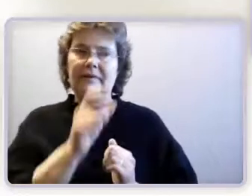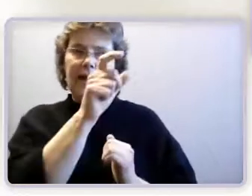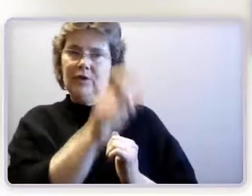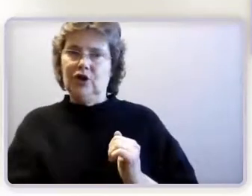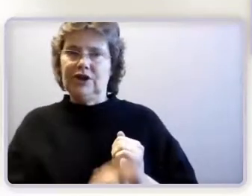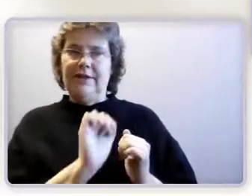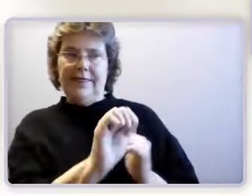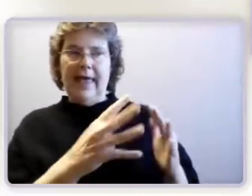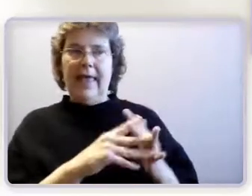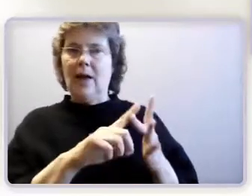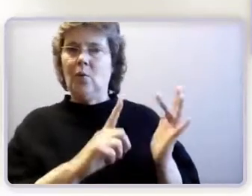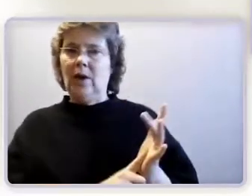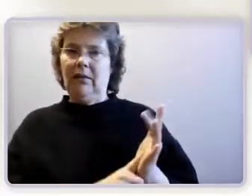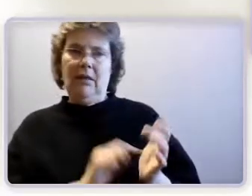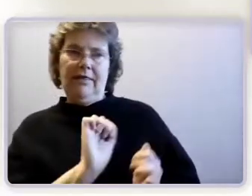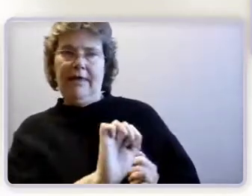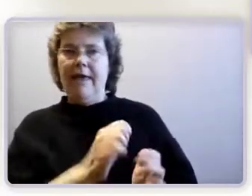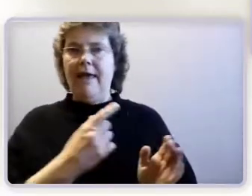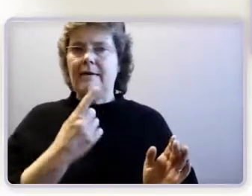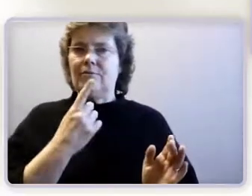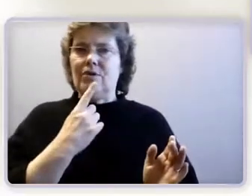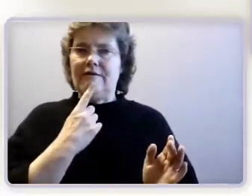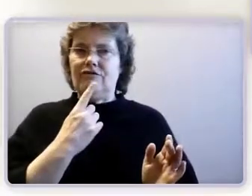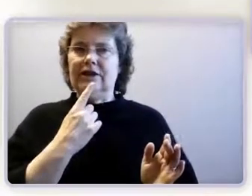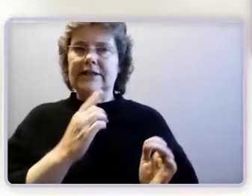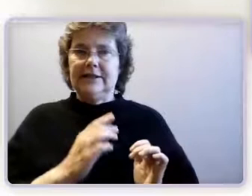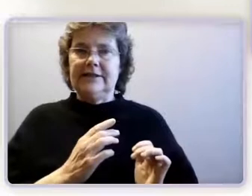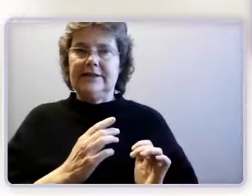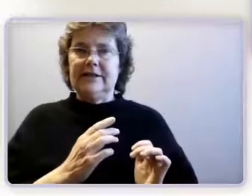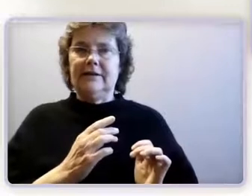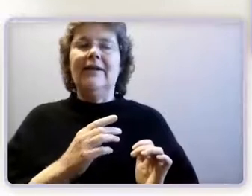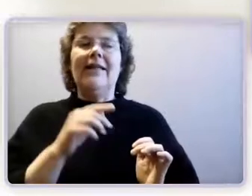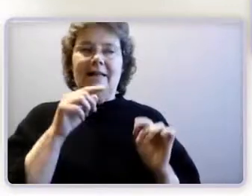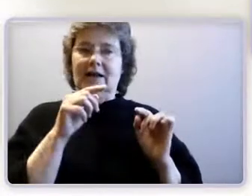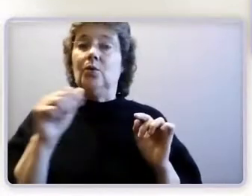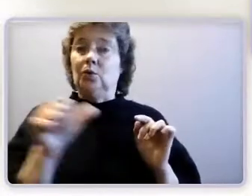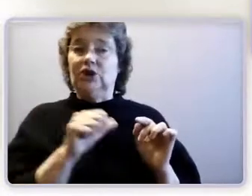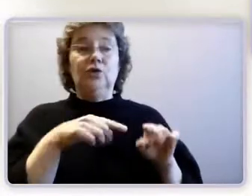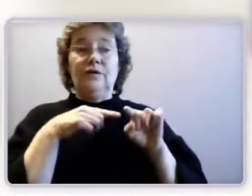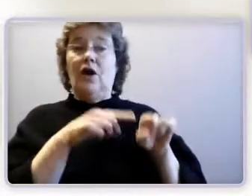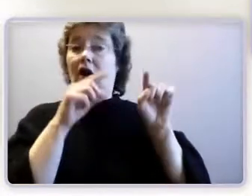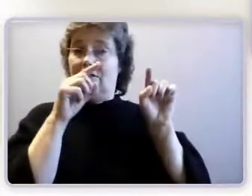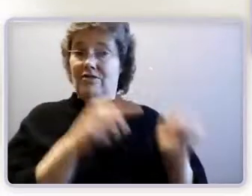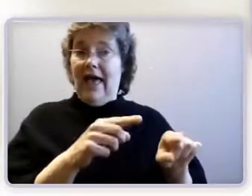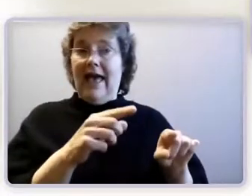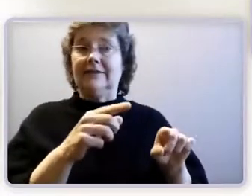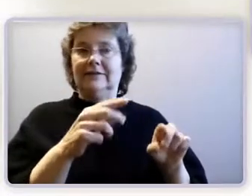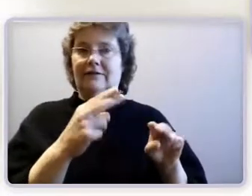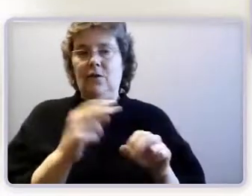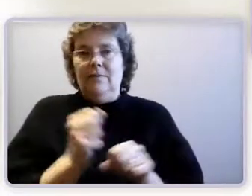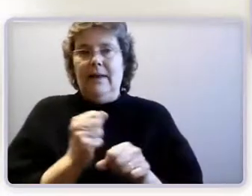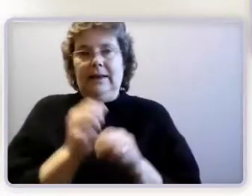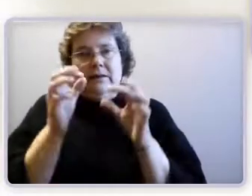disability should direct, as far as practicable, decisions made for that person. What that